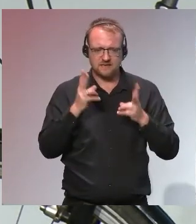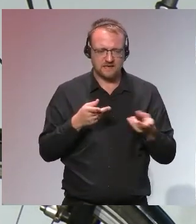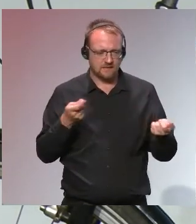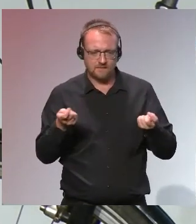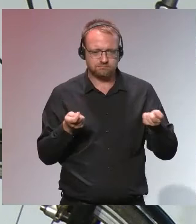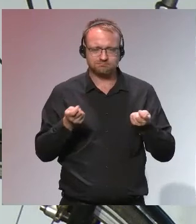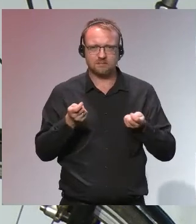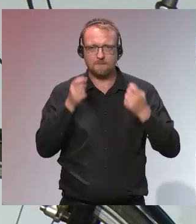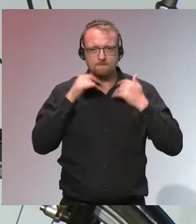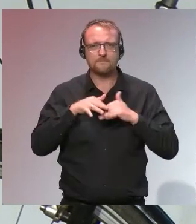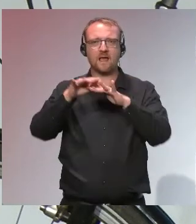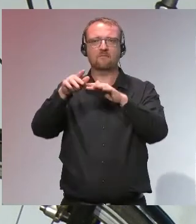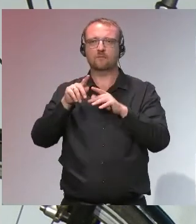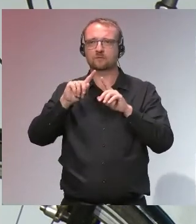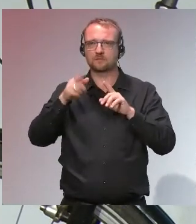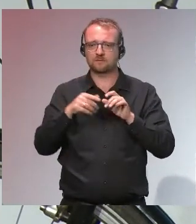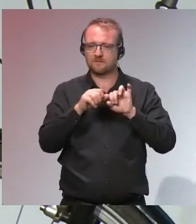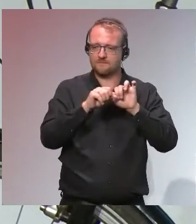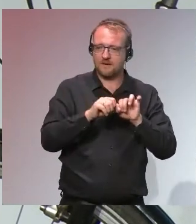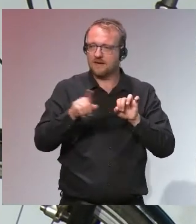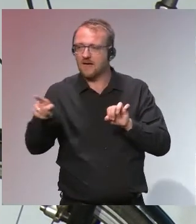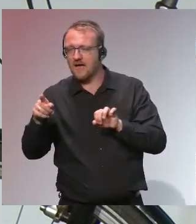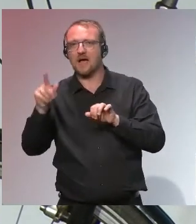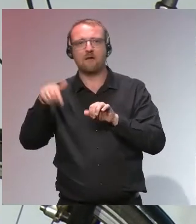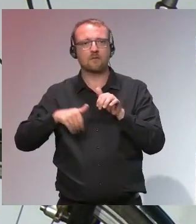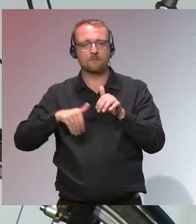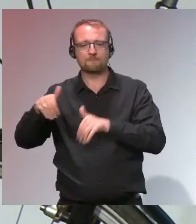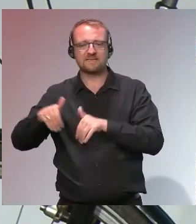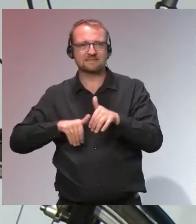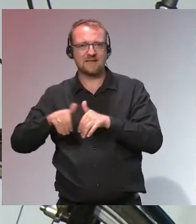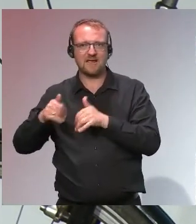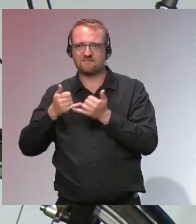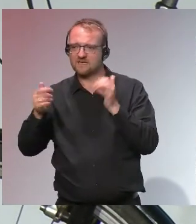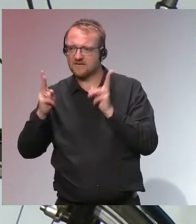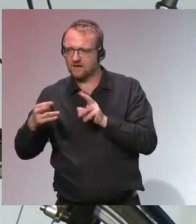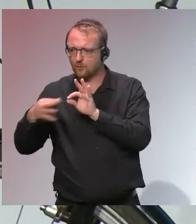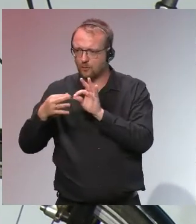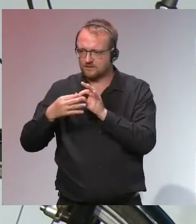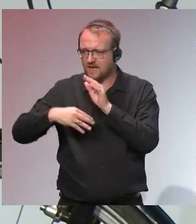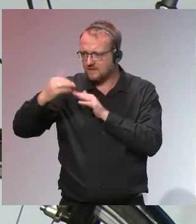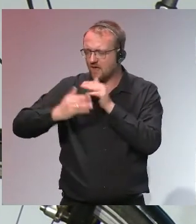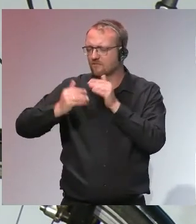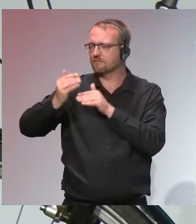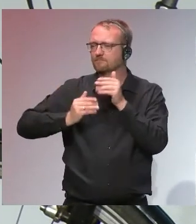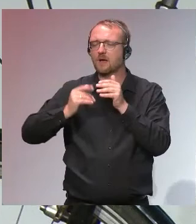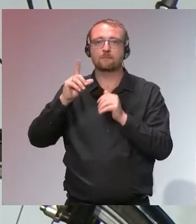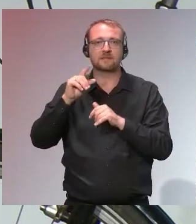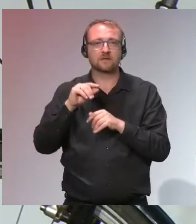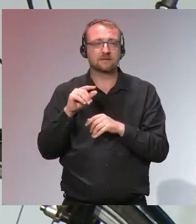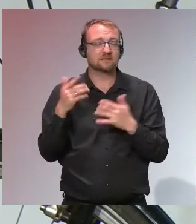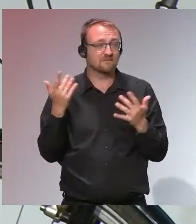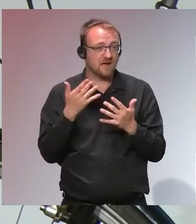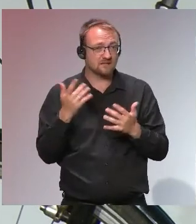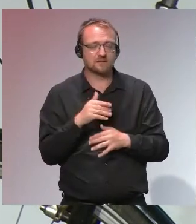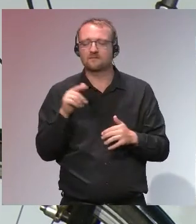and be a part of this. So you need to build it up from your own institute and get your knowledge, at a good level,